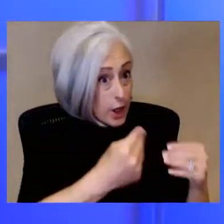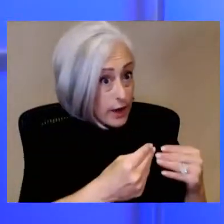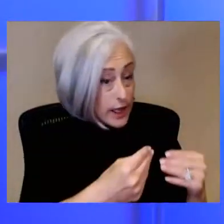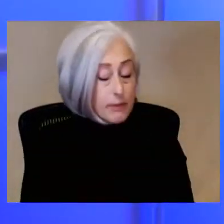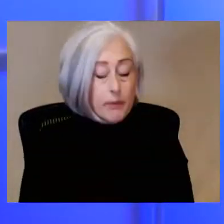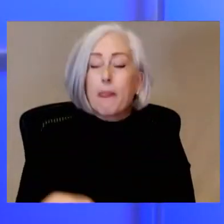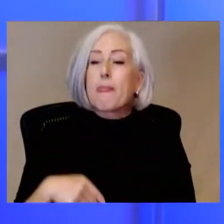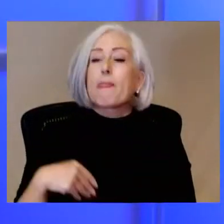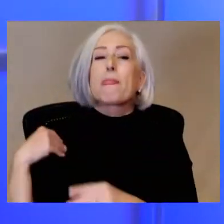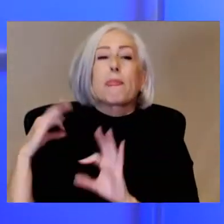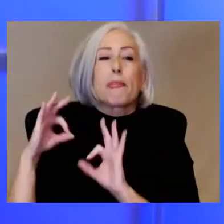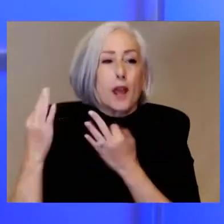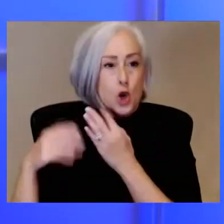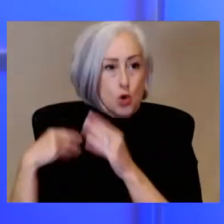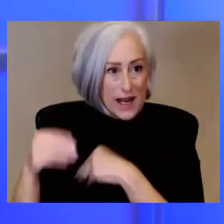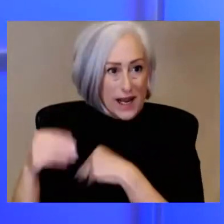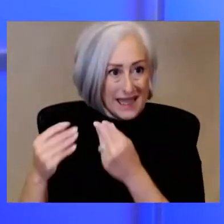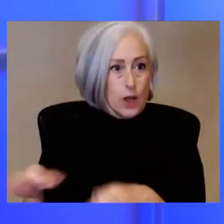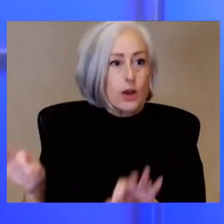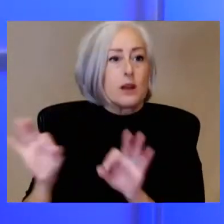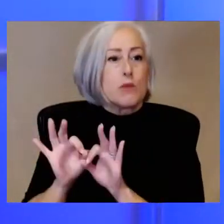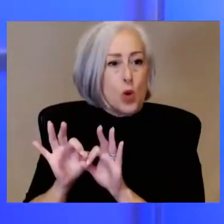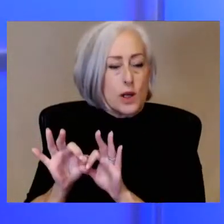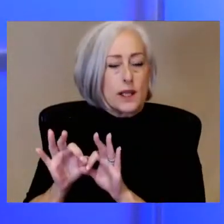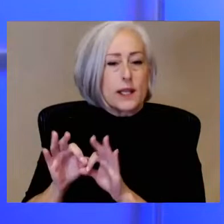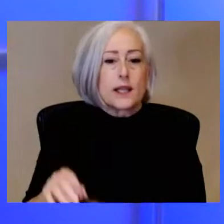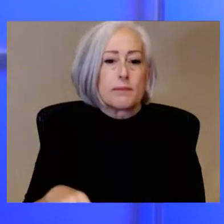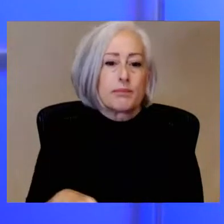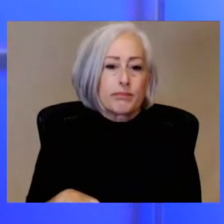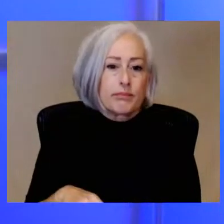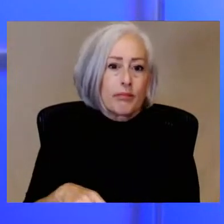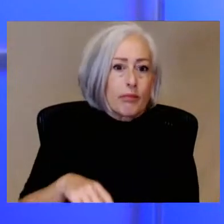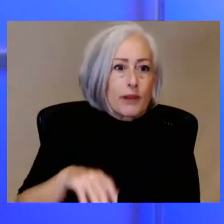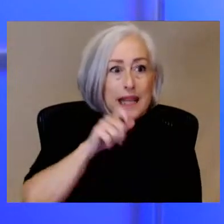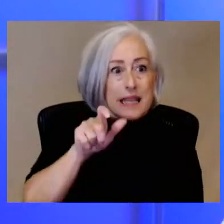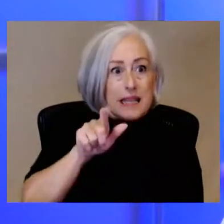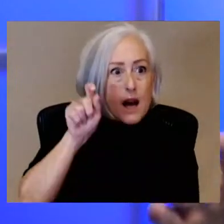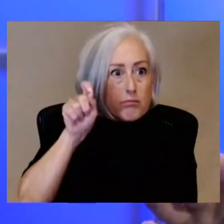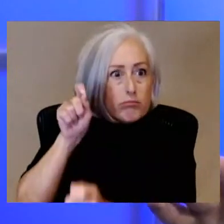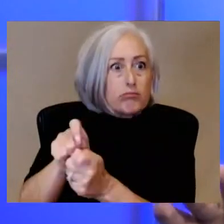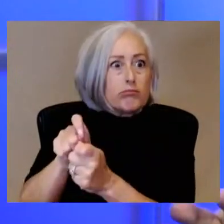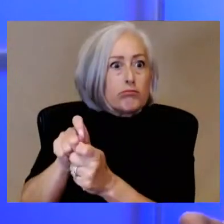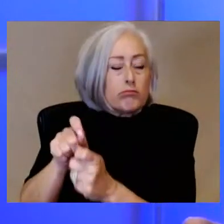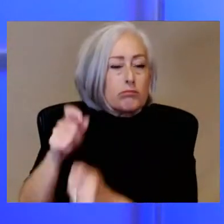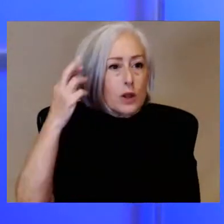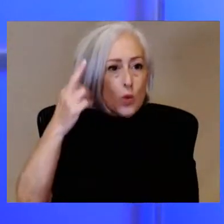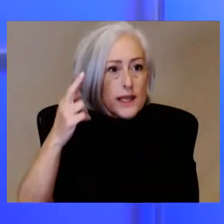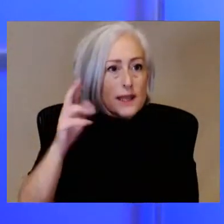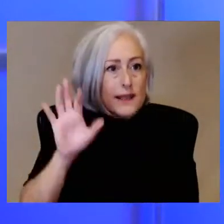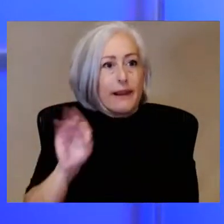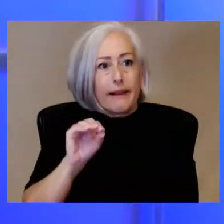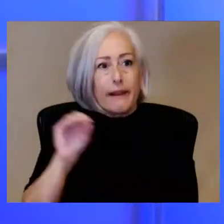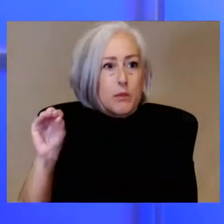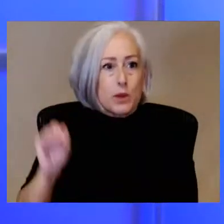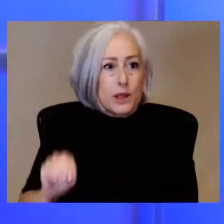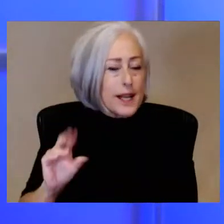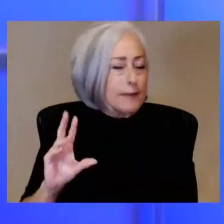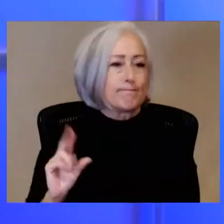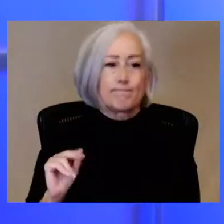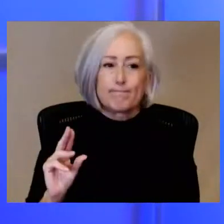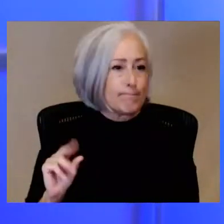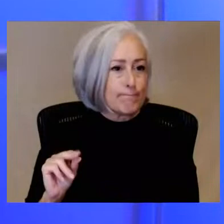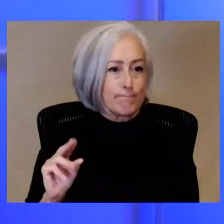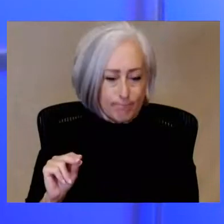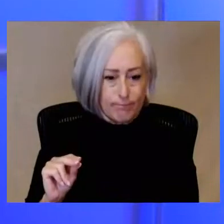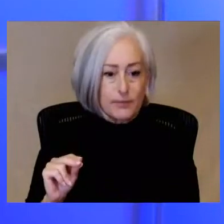It's not sort of definitive. It's not deterministic in 99.9% of cases. There's